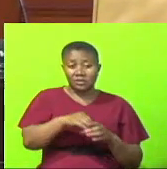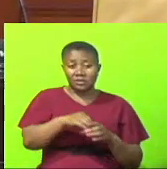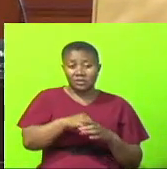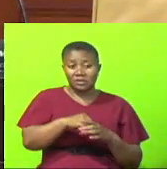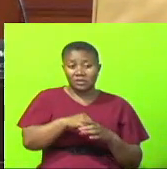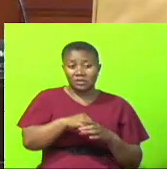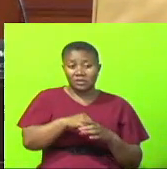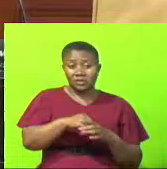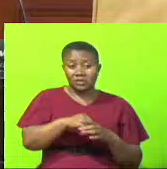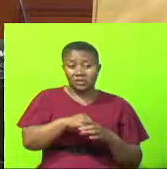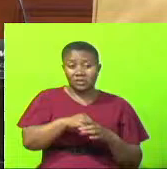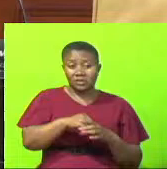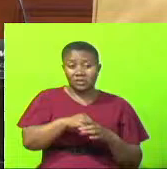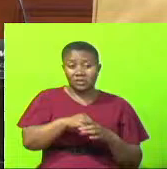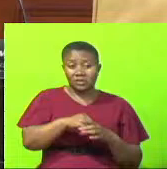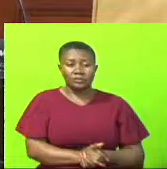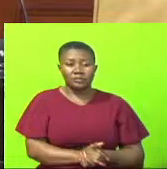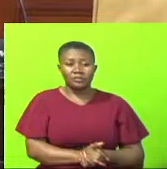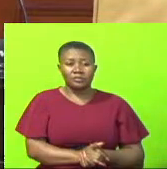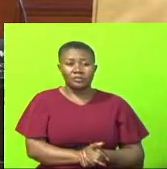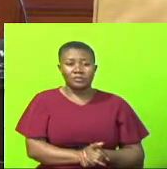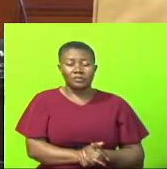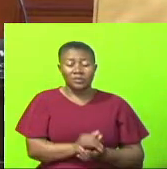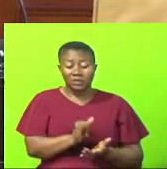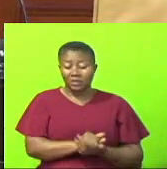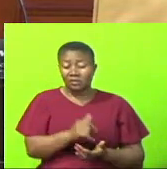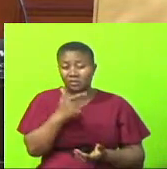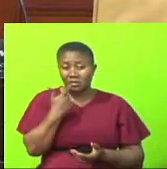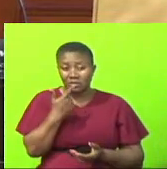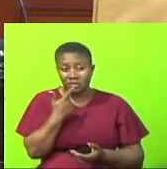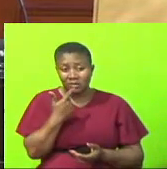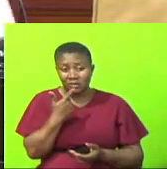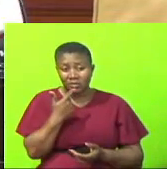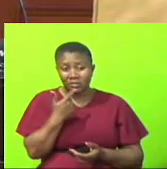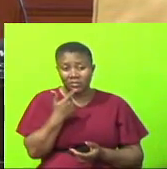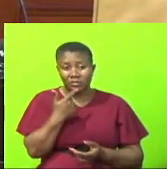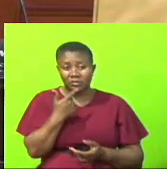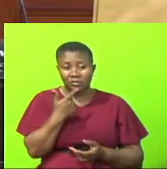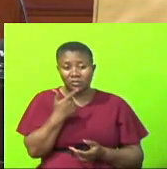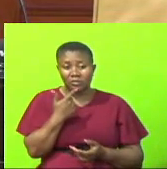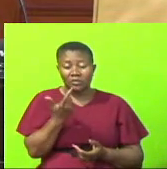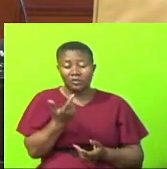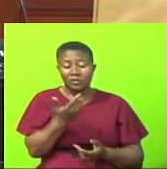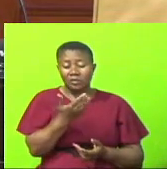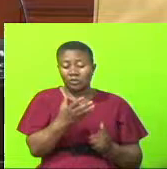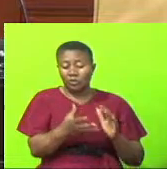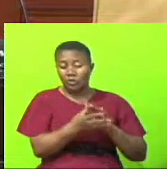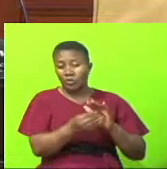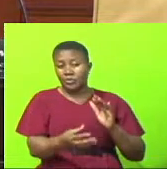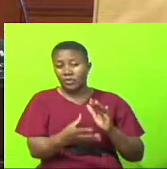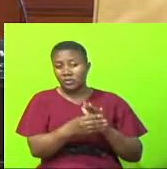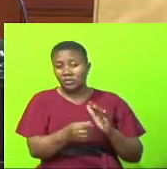it is appropriate that same is made available to